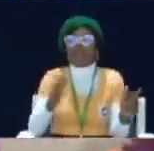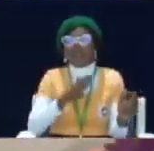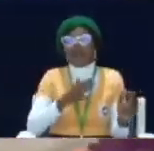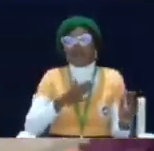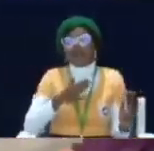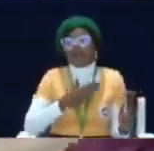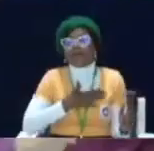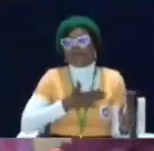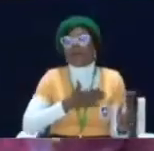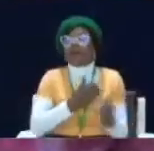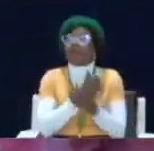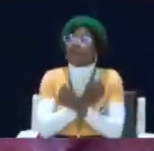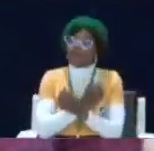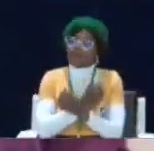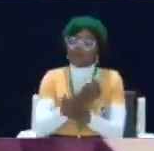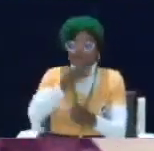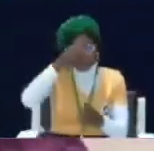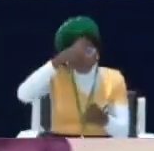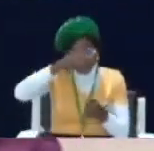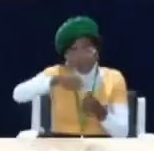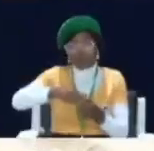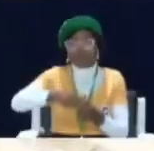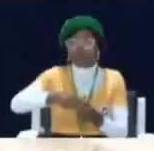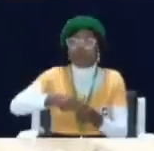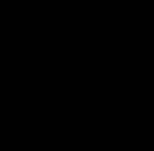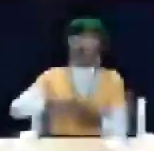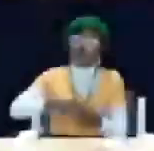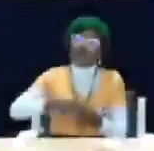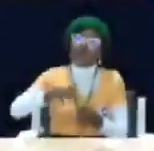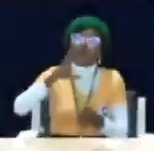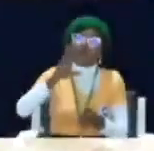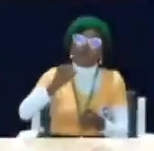fair, Father, remember,